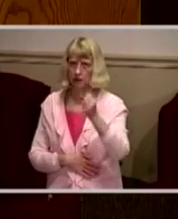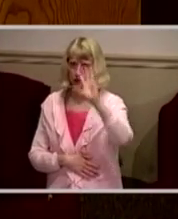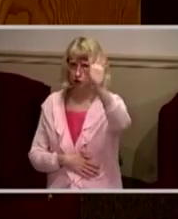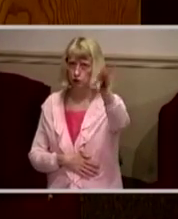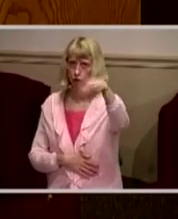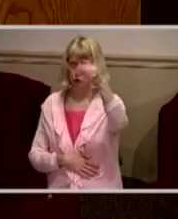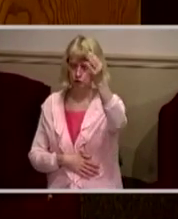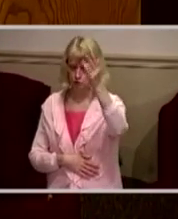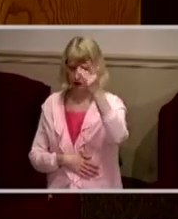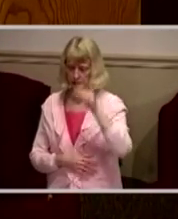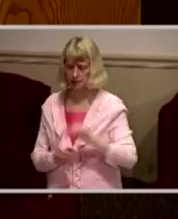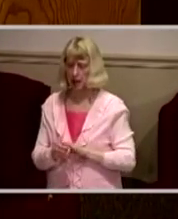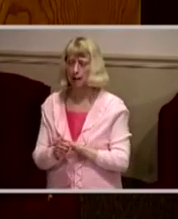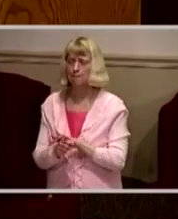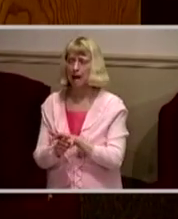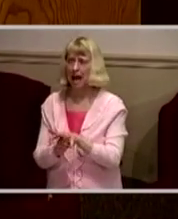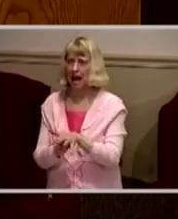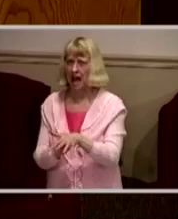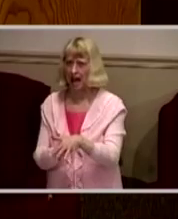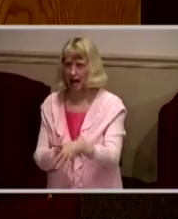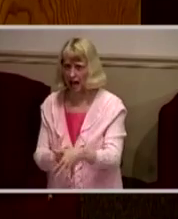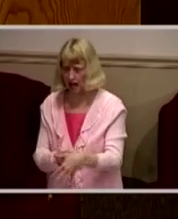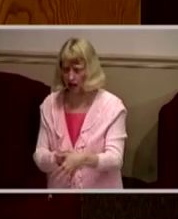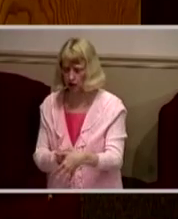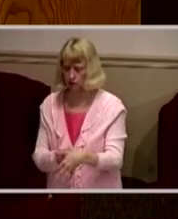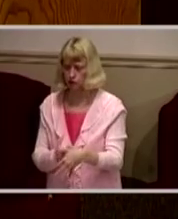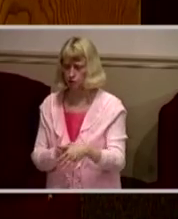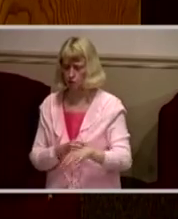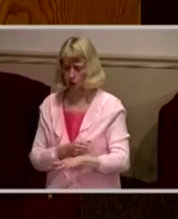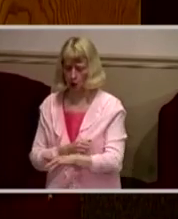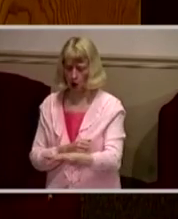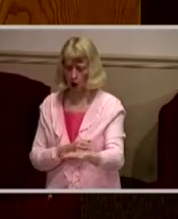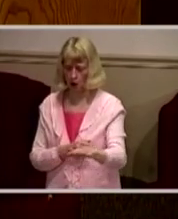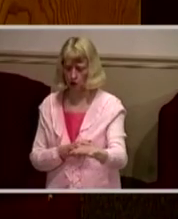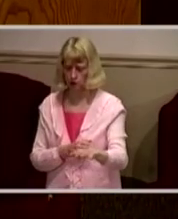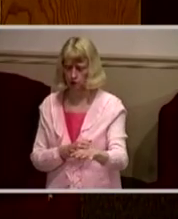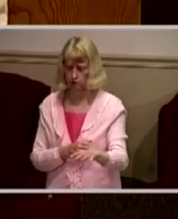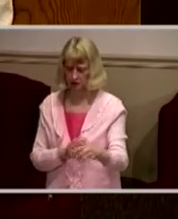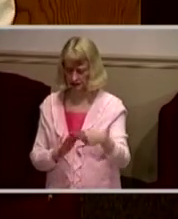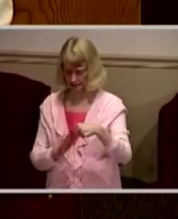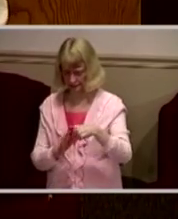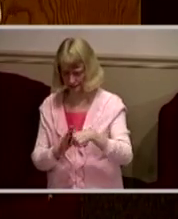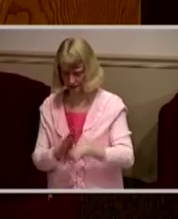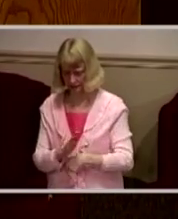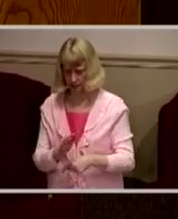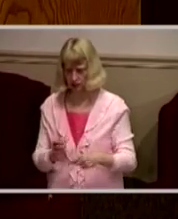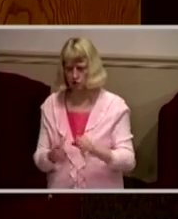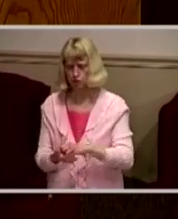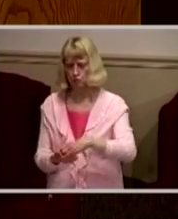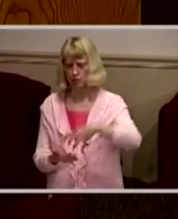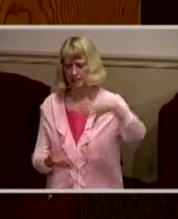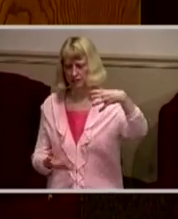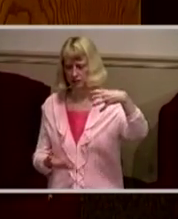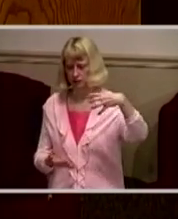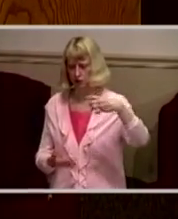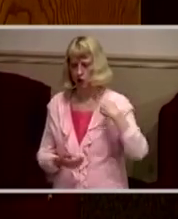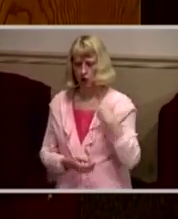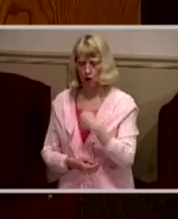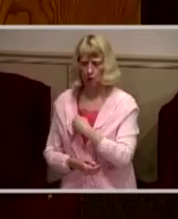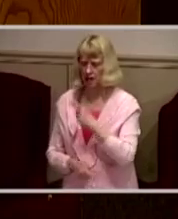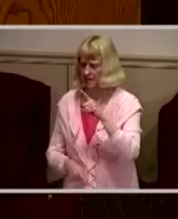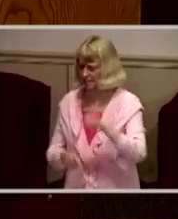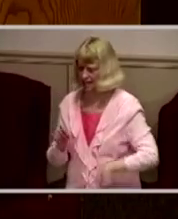grace abounds and overflows intensively with riches that we can't